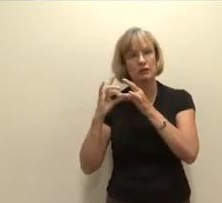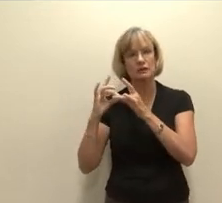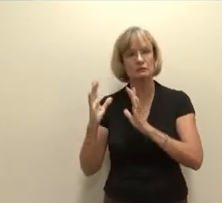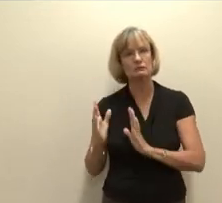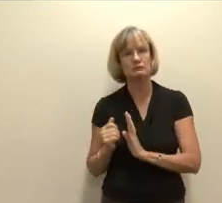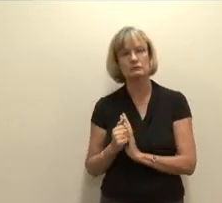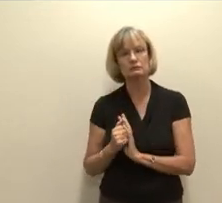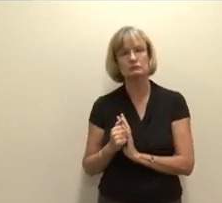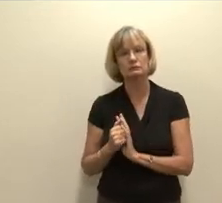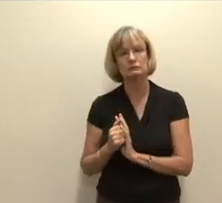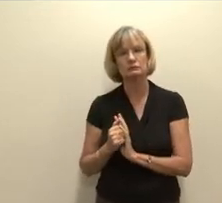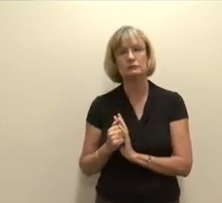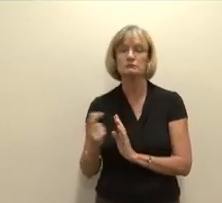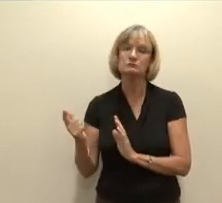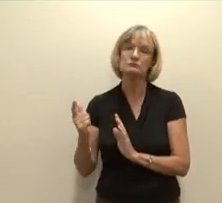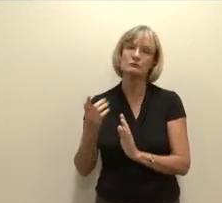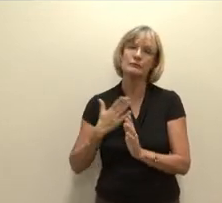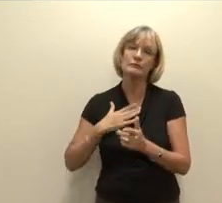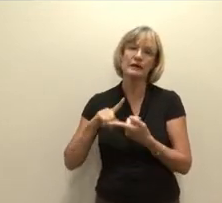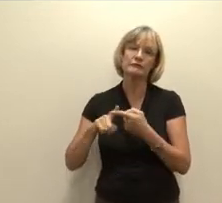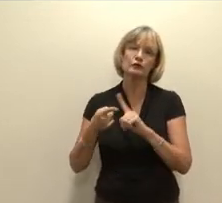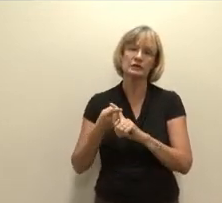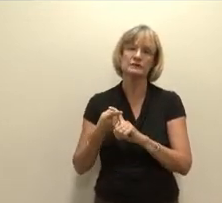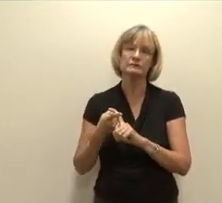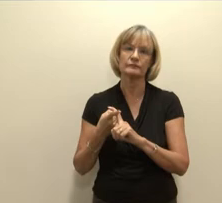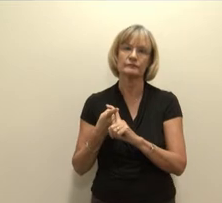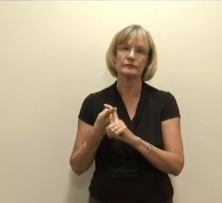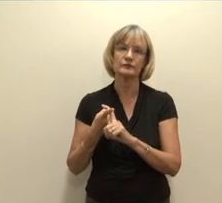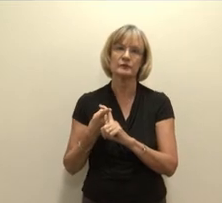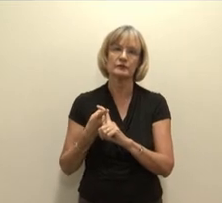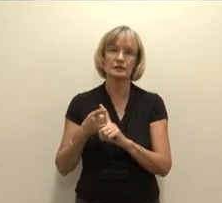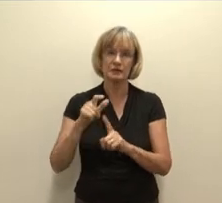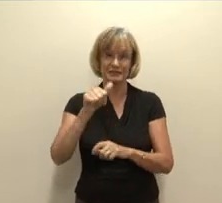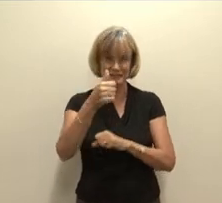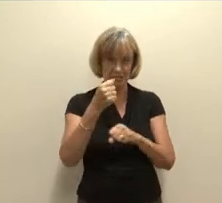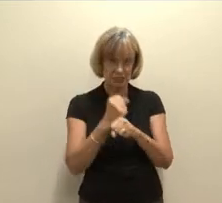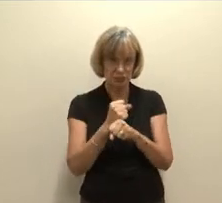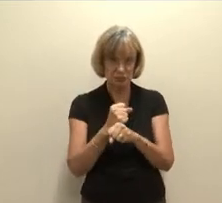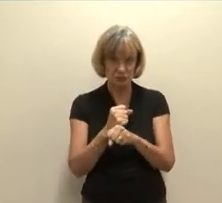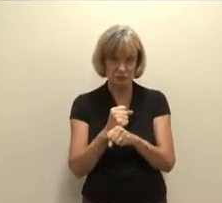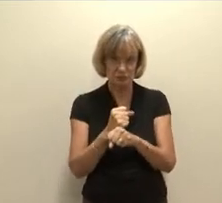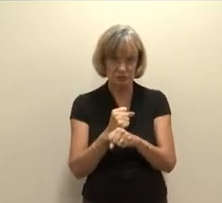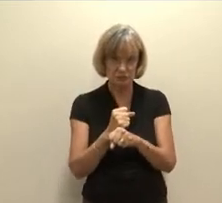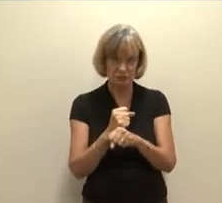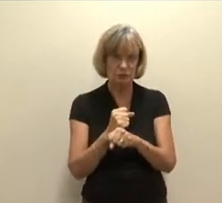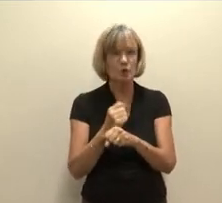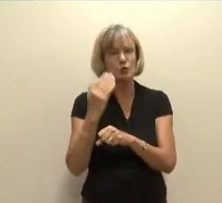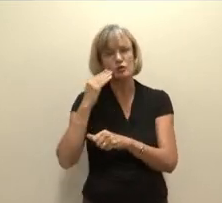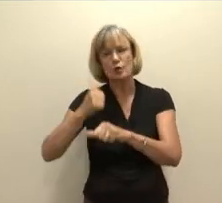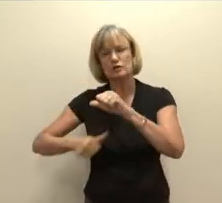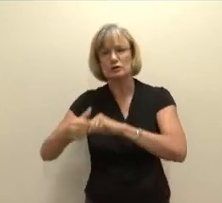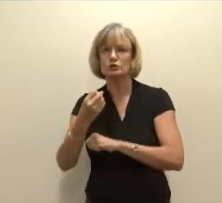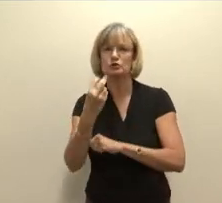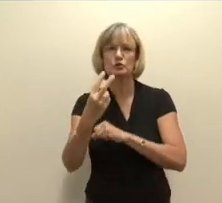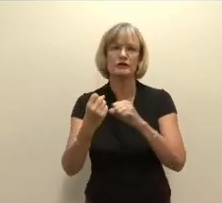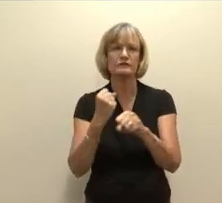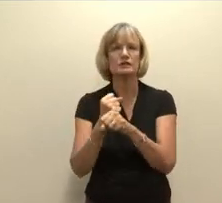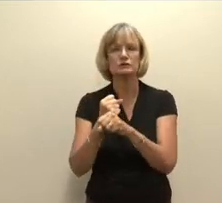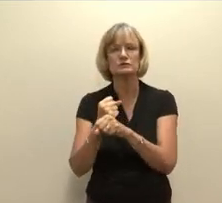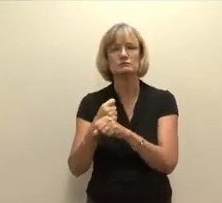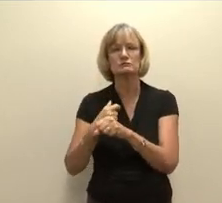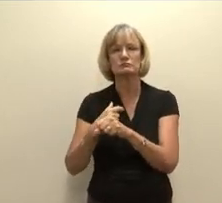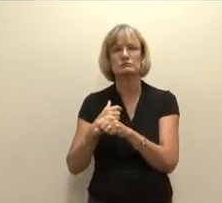and become my friend. For 10 years of the 12 or more that I have known